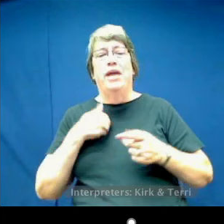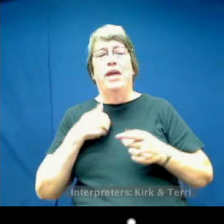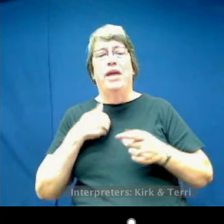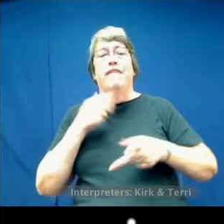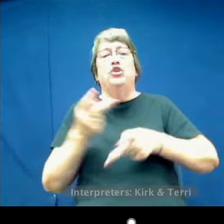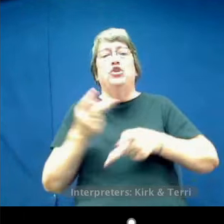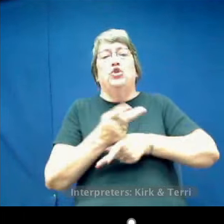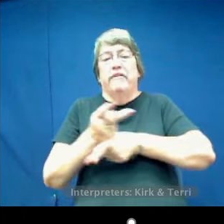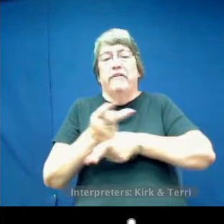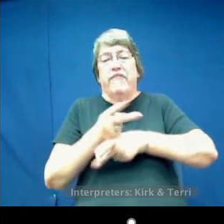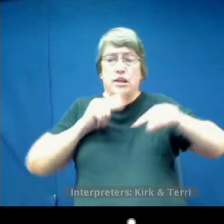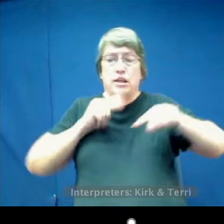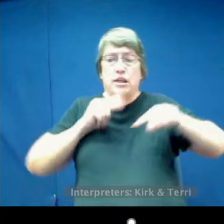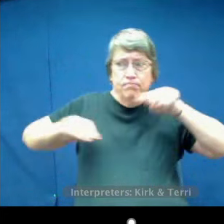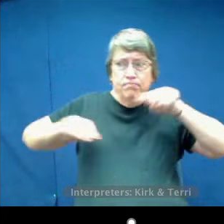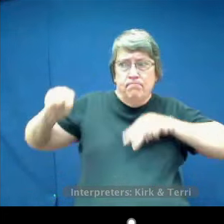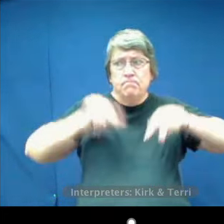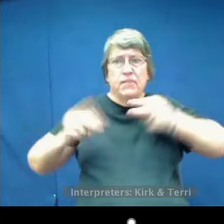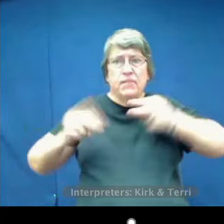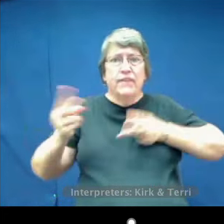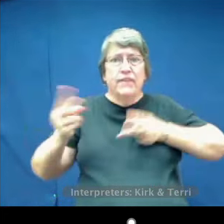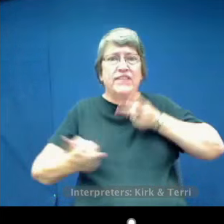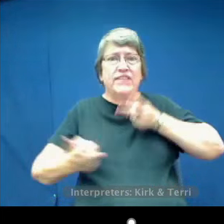that occur in our courthouse on the weekends.